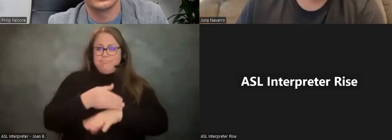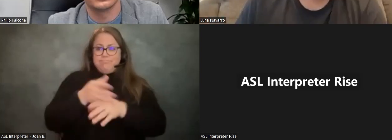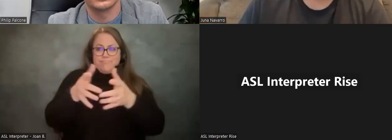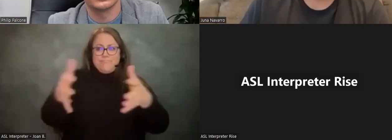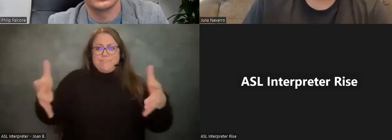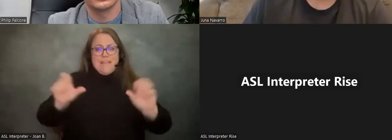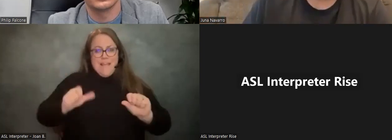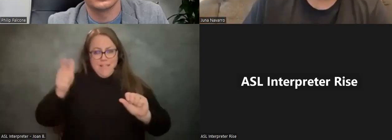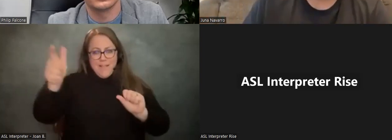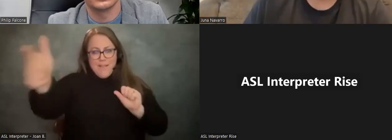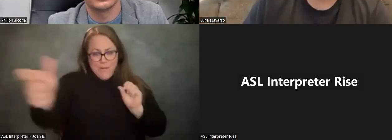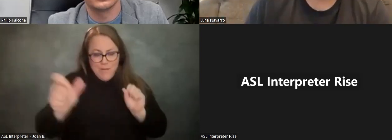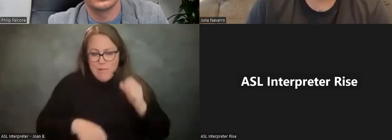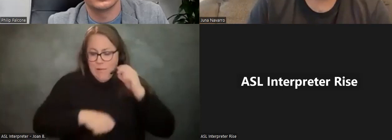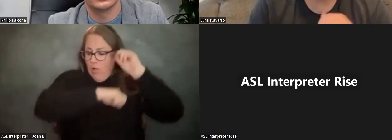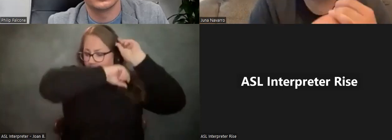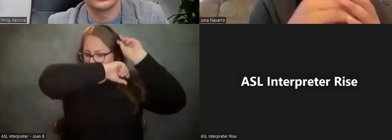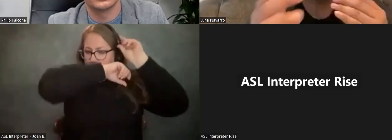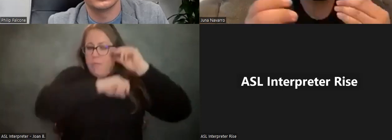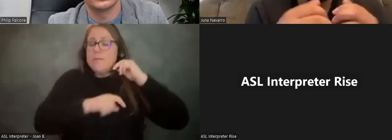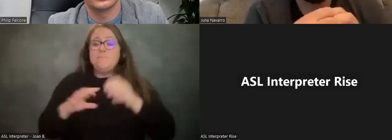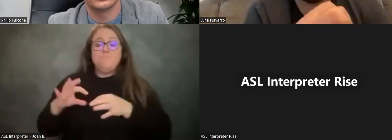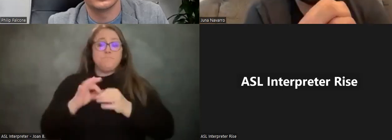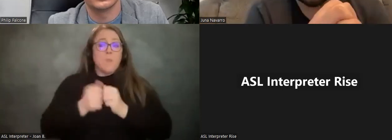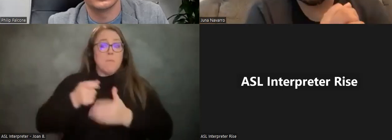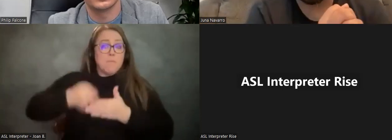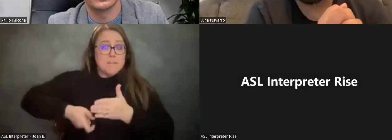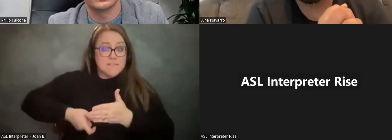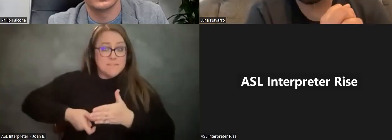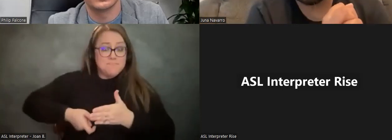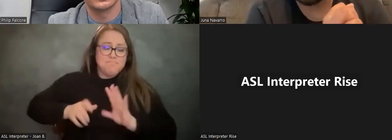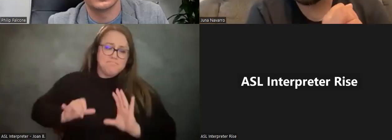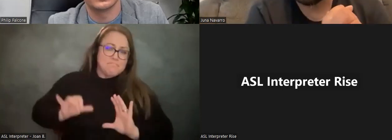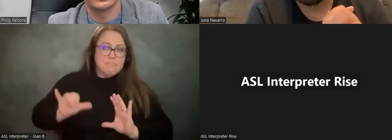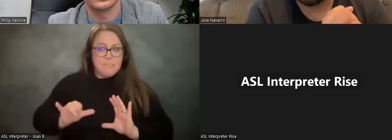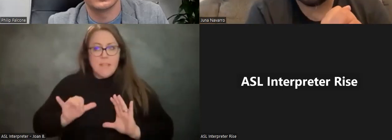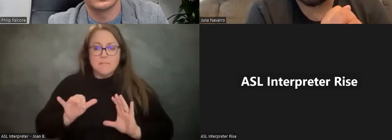well. So when it comes down to pricing, that's on personal preference.